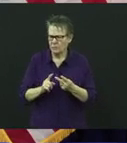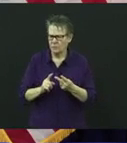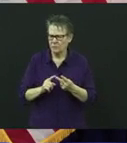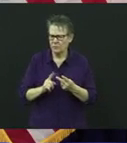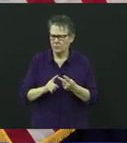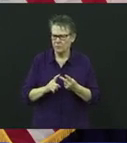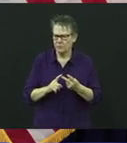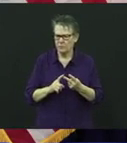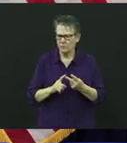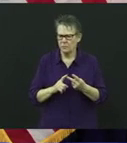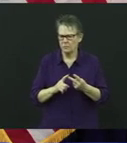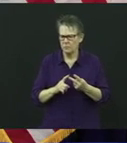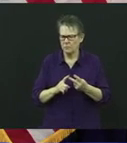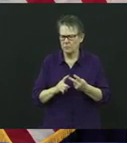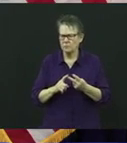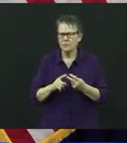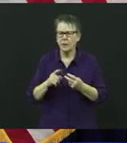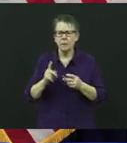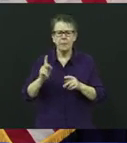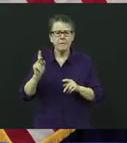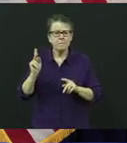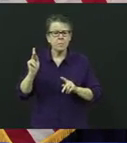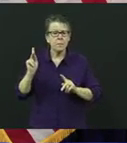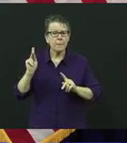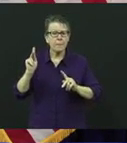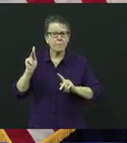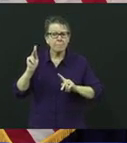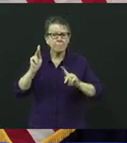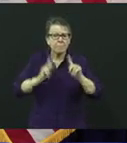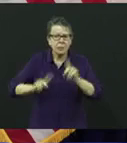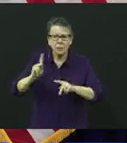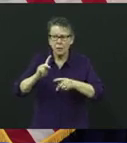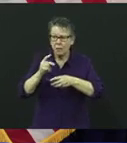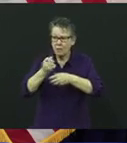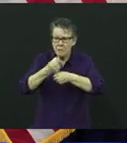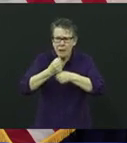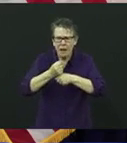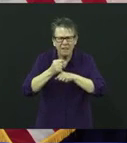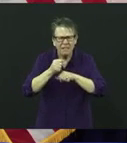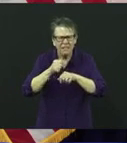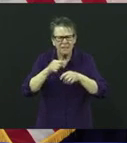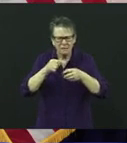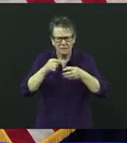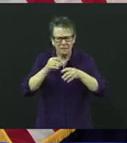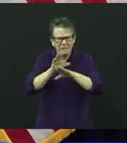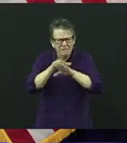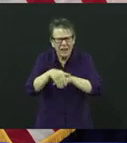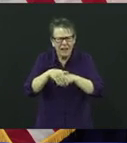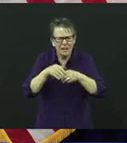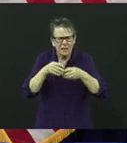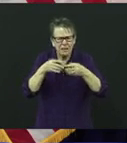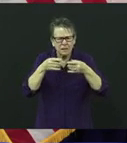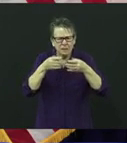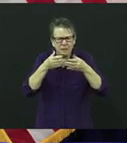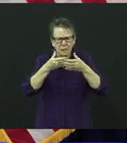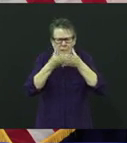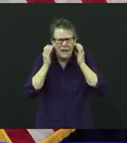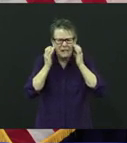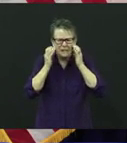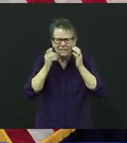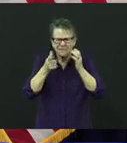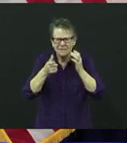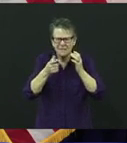Anybody who is trying to take advantage of this crisis should expect what's coming at